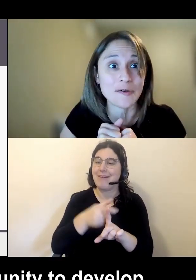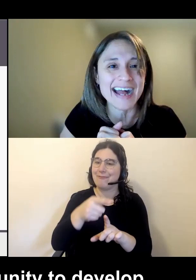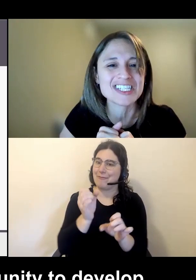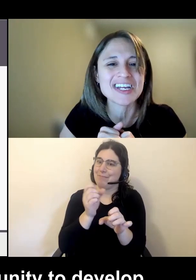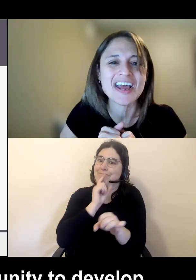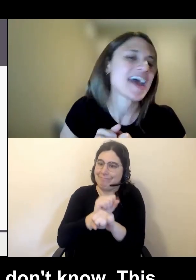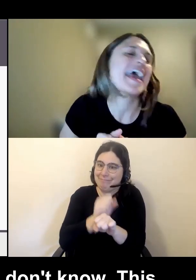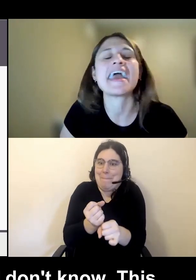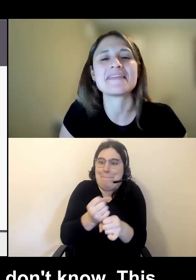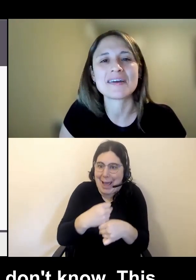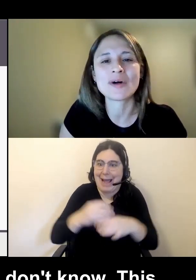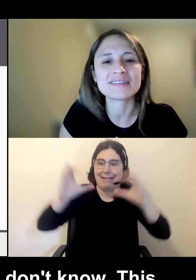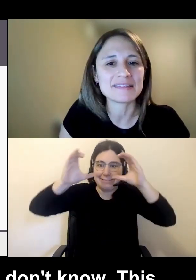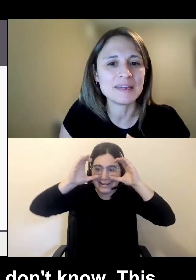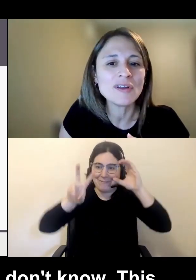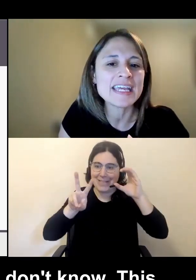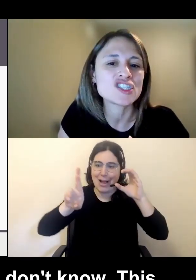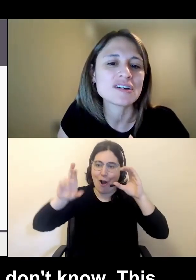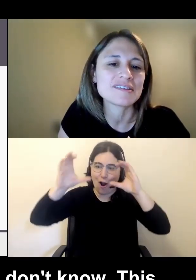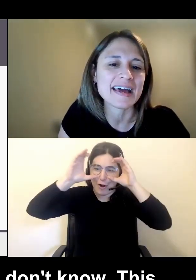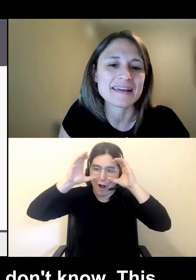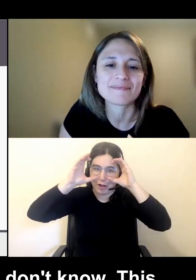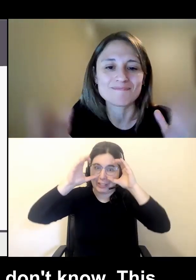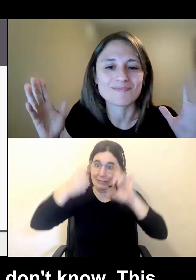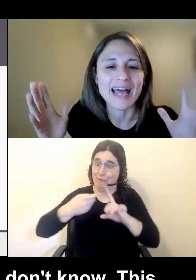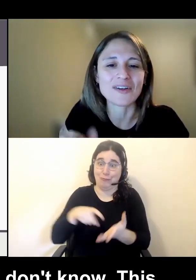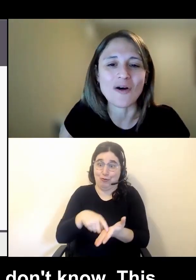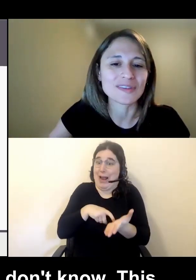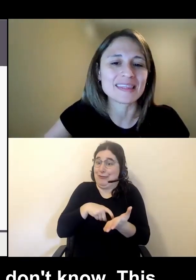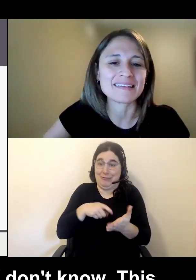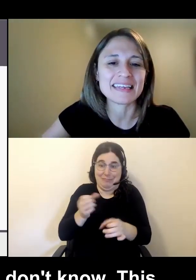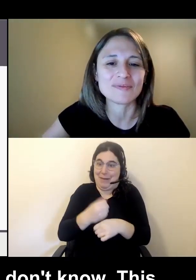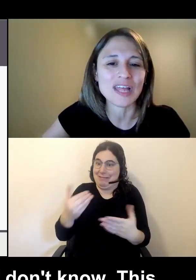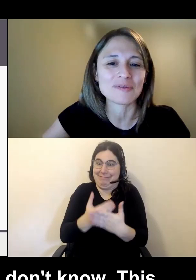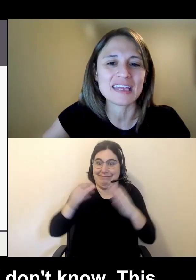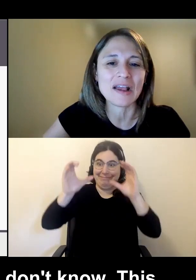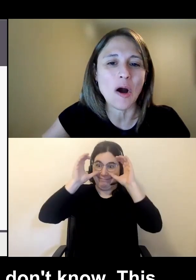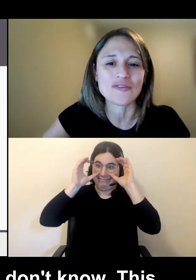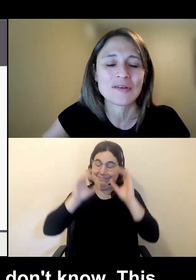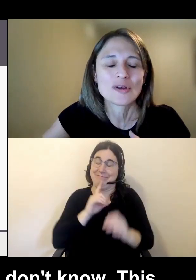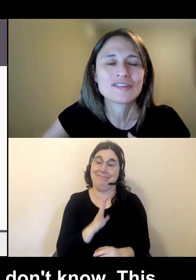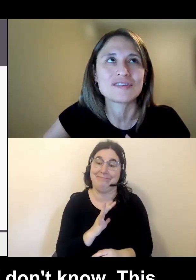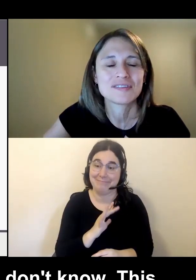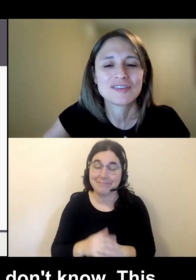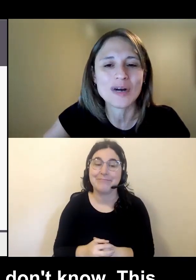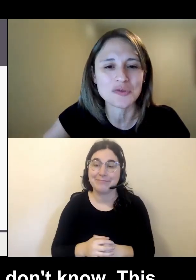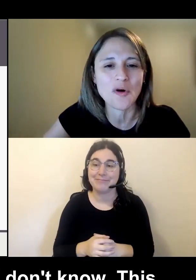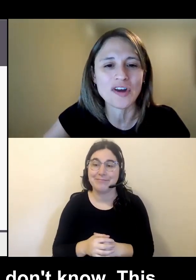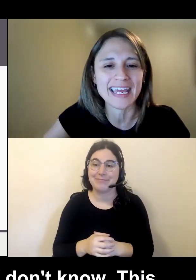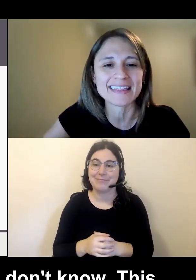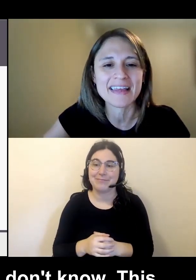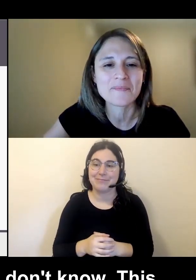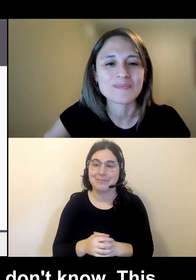from scratch. And there were some simulations, and I don't know, this is what I could think of. There was so